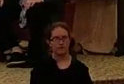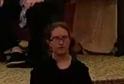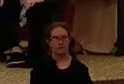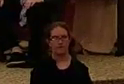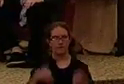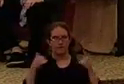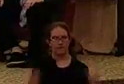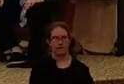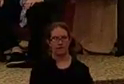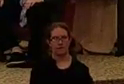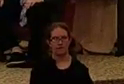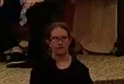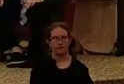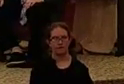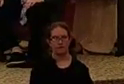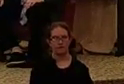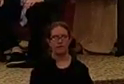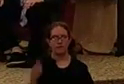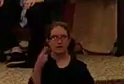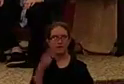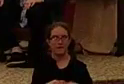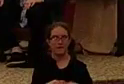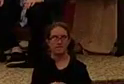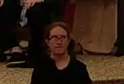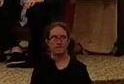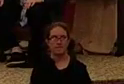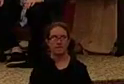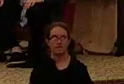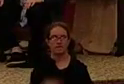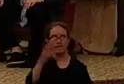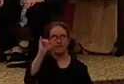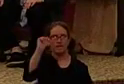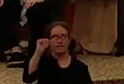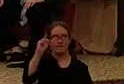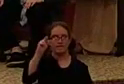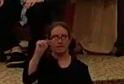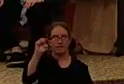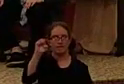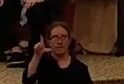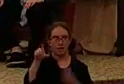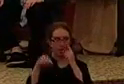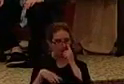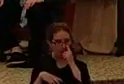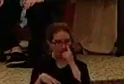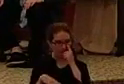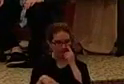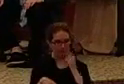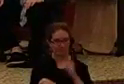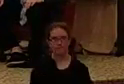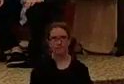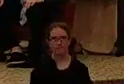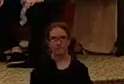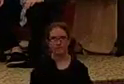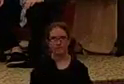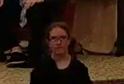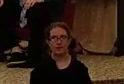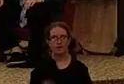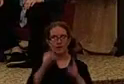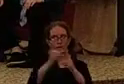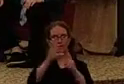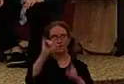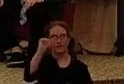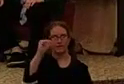But now, your name is Israel. Woo. You know what the word